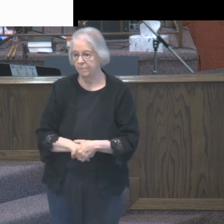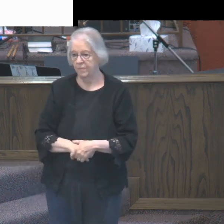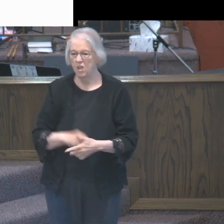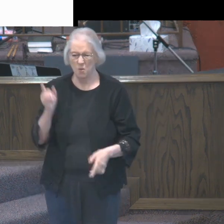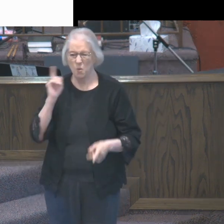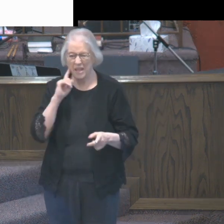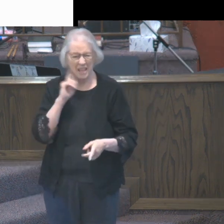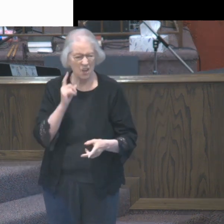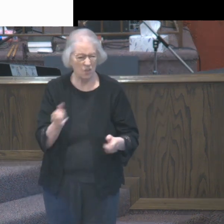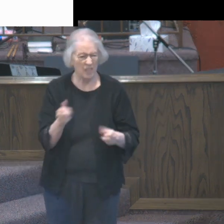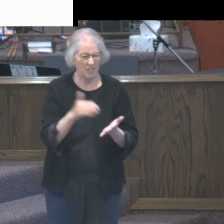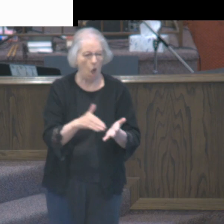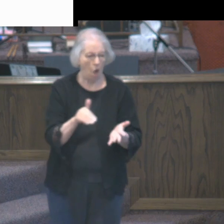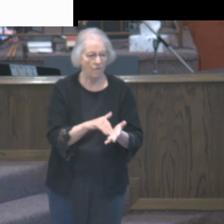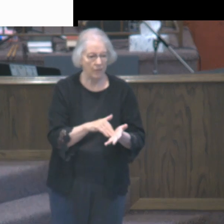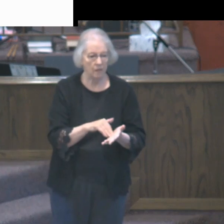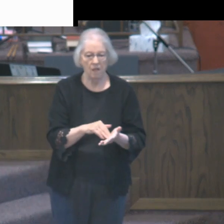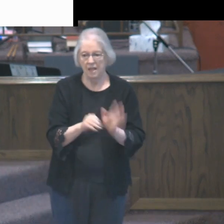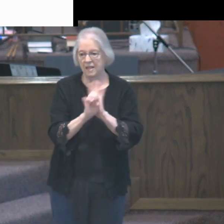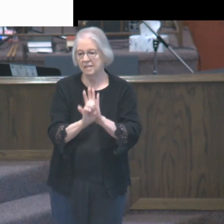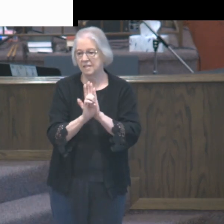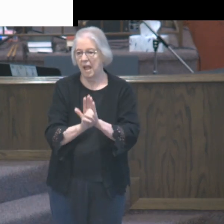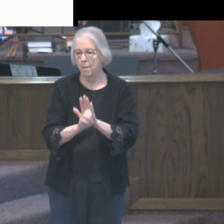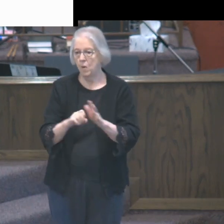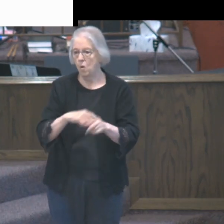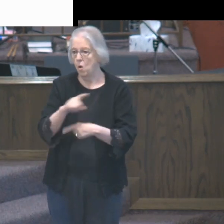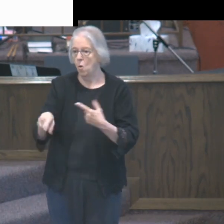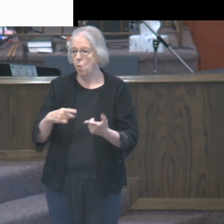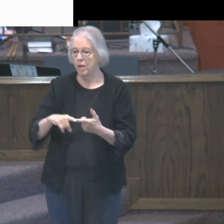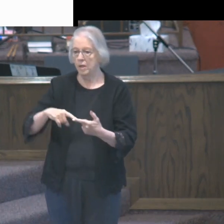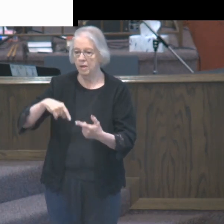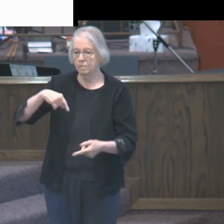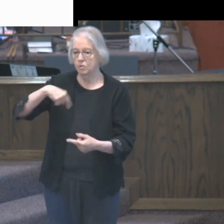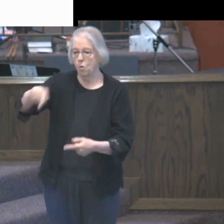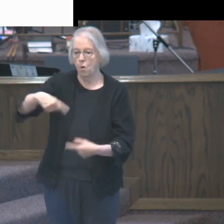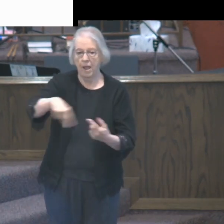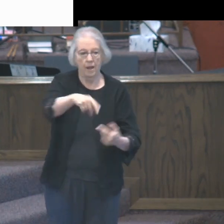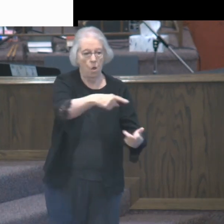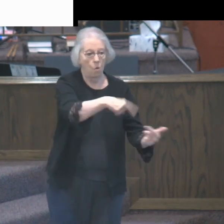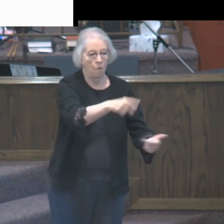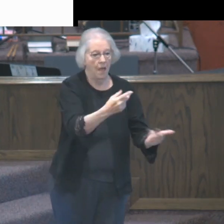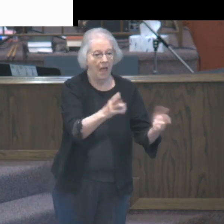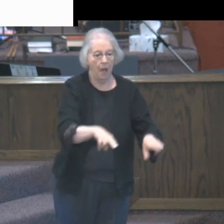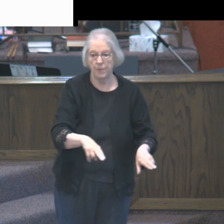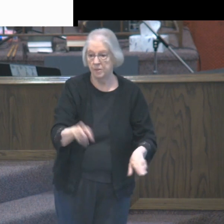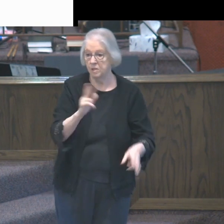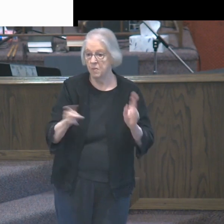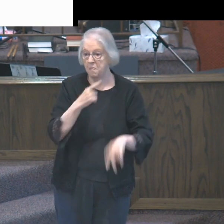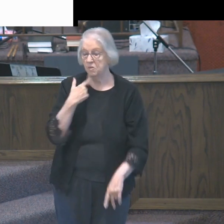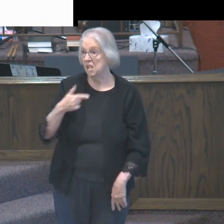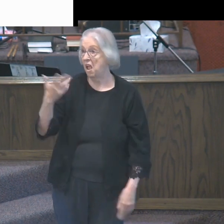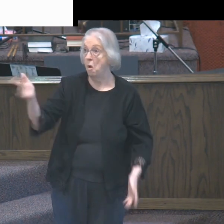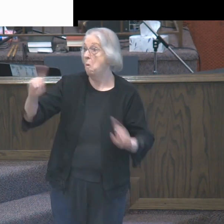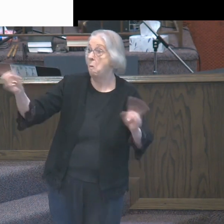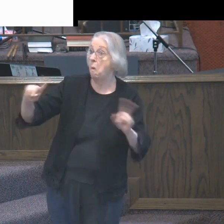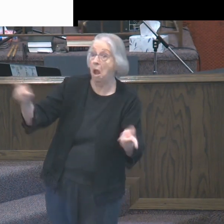Why doesn't God intervene in a natural disaster? See, these are all questions that